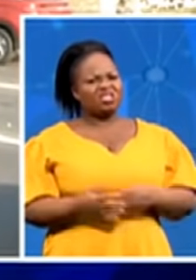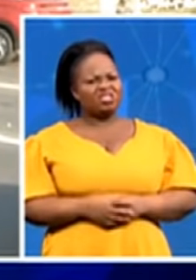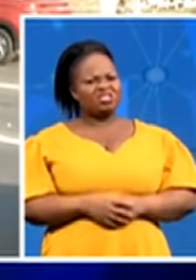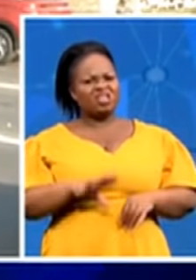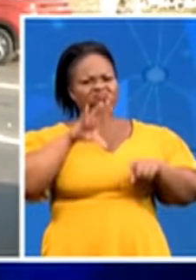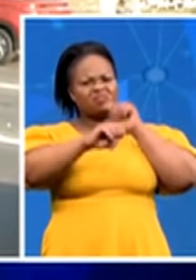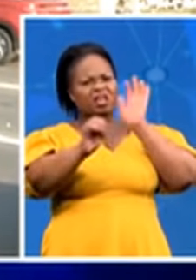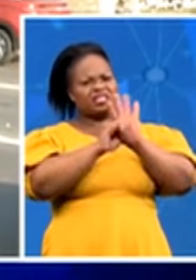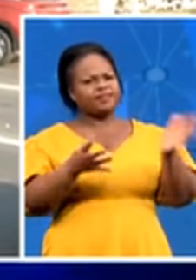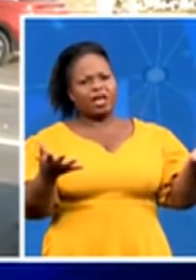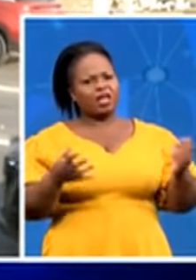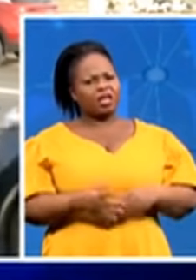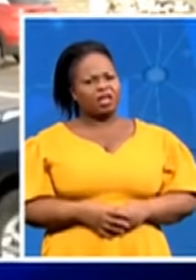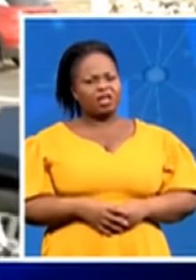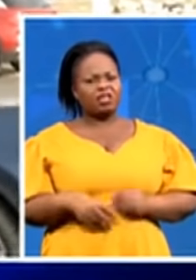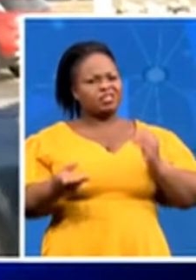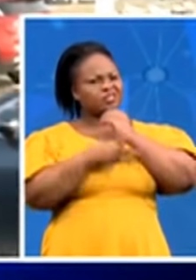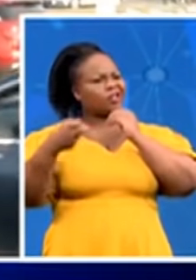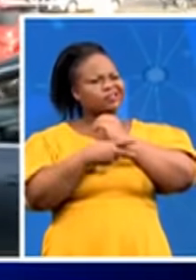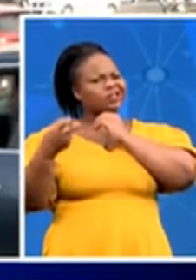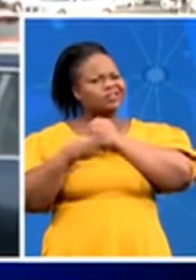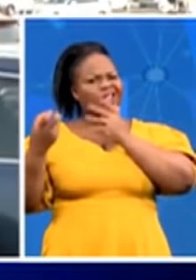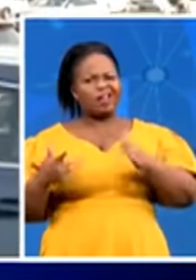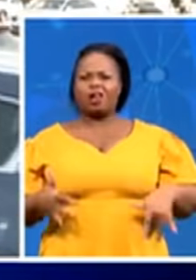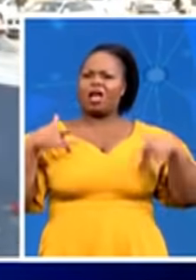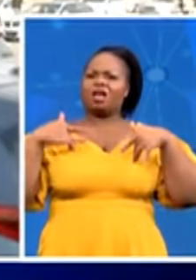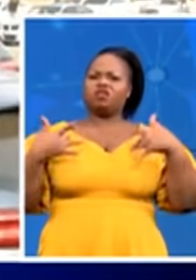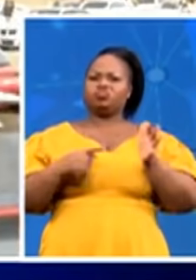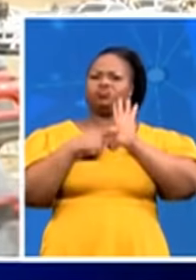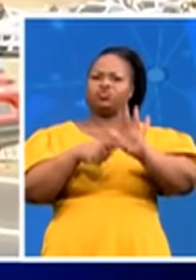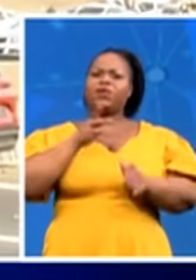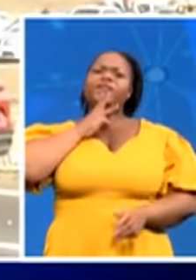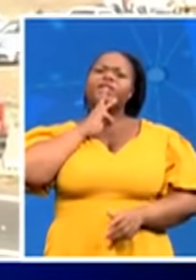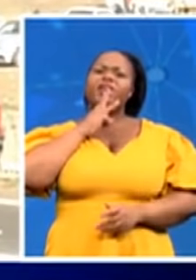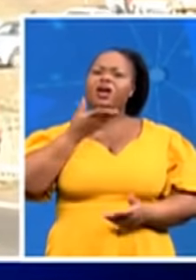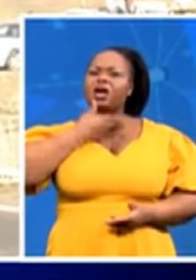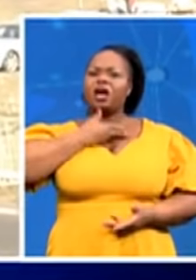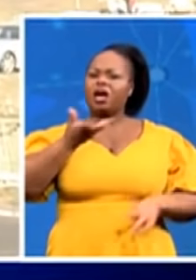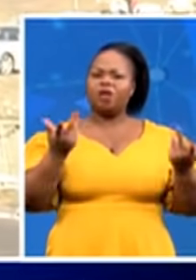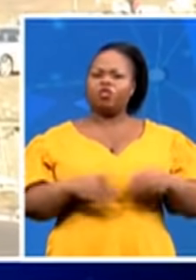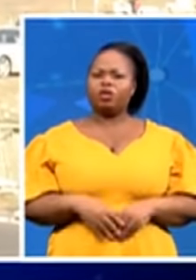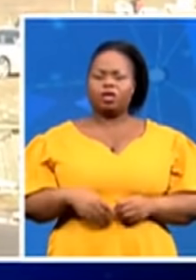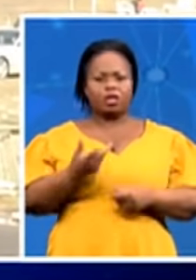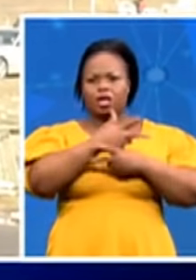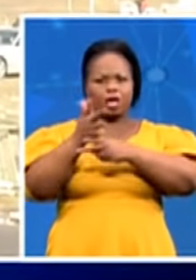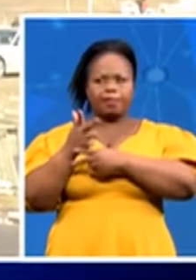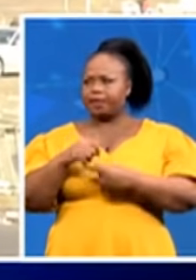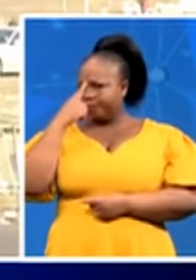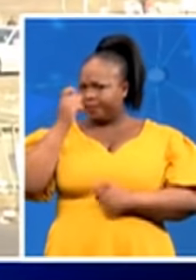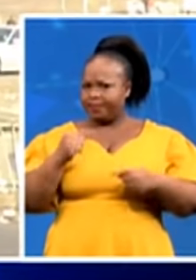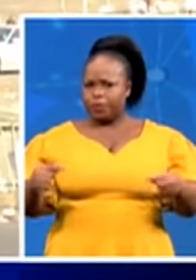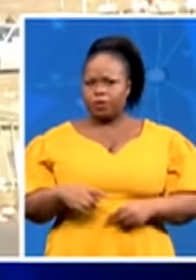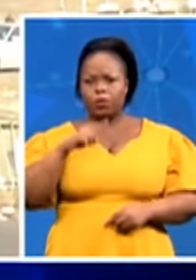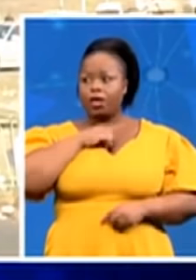looting, live in front of our cameras. And this is absolutely unbelievable, Jayed-Leigh. The fact that traffic is now backed up just to give way for the